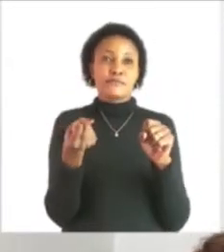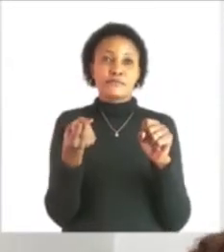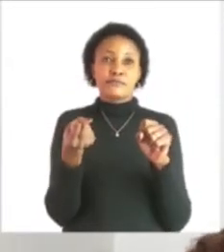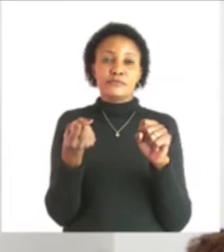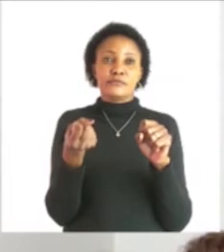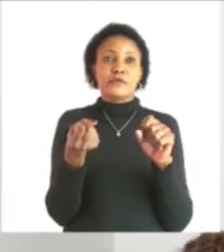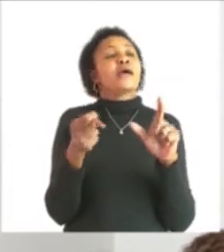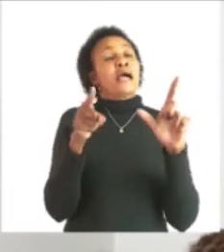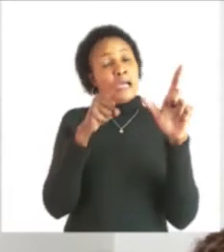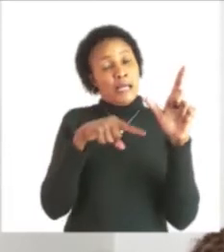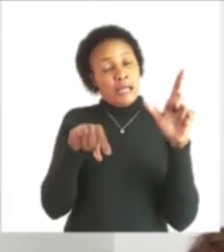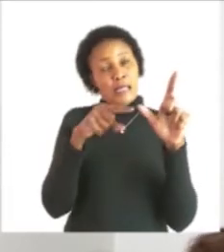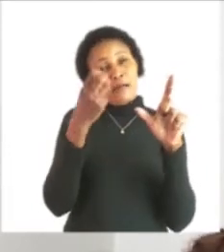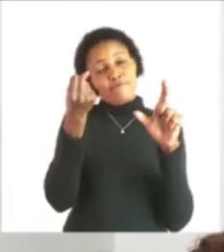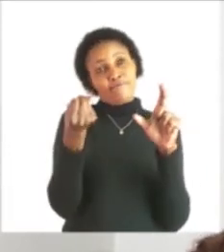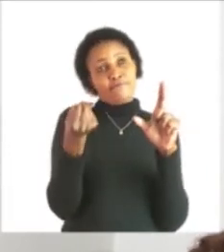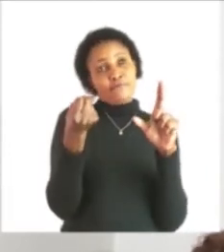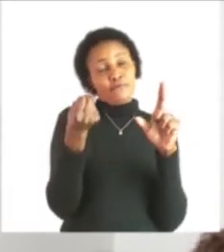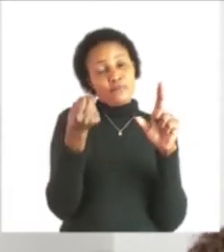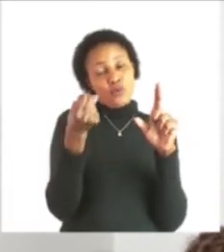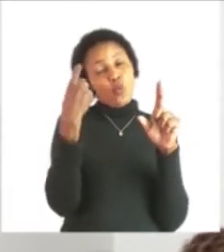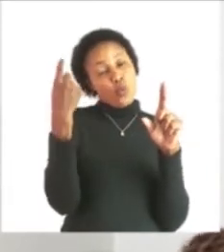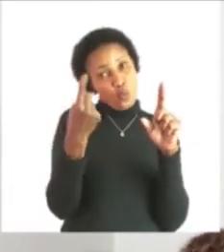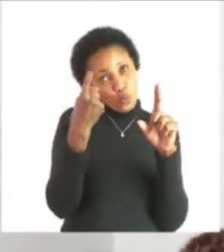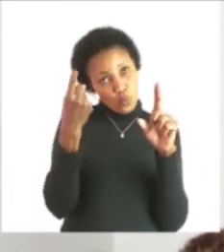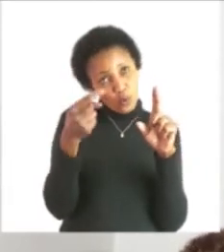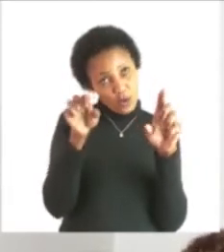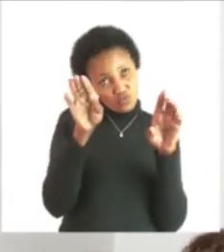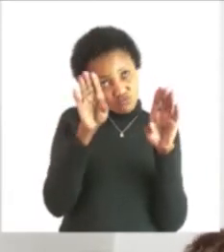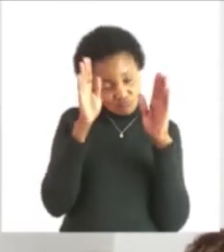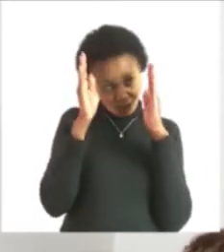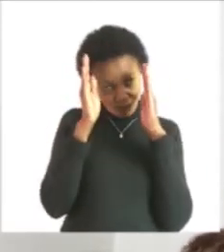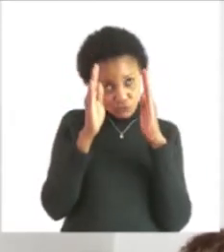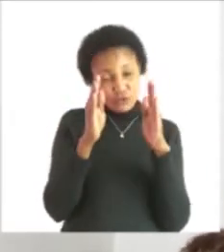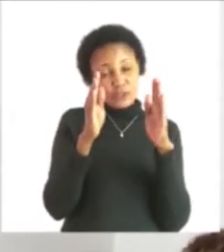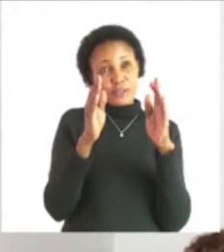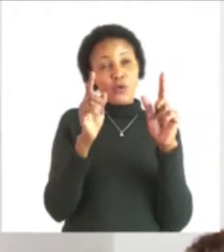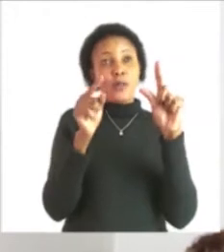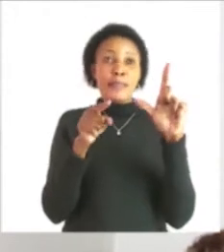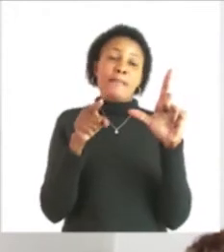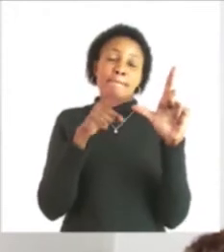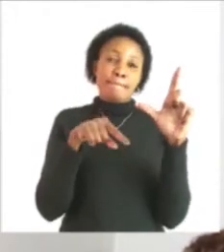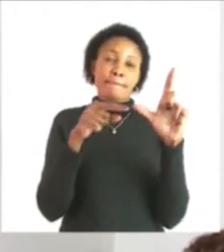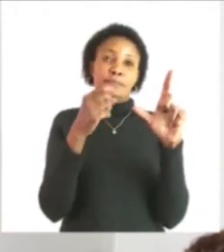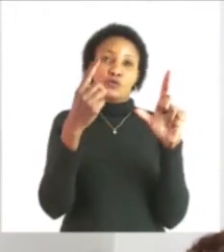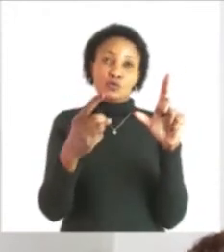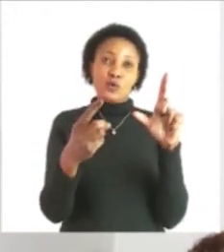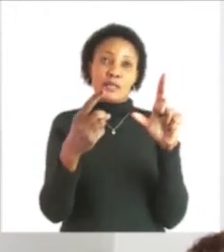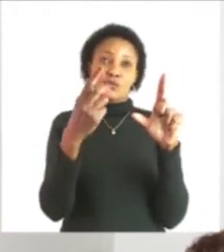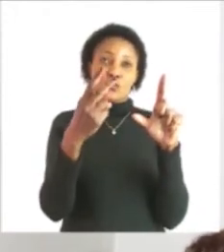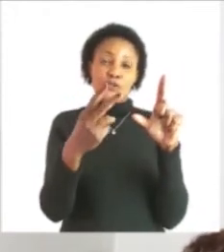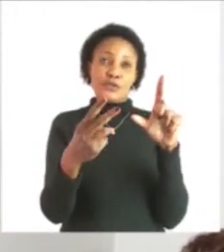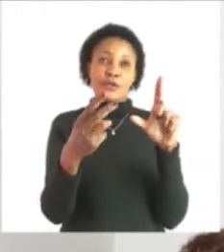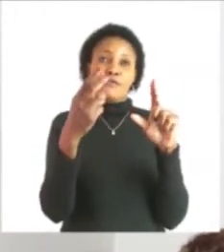circles are also there. We are only going to do the circles for now. We're going to count the circles. 1,